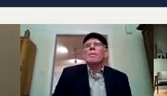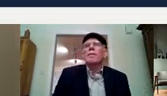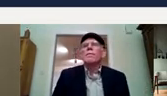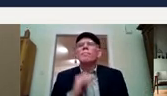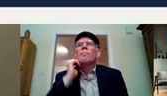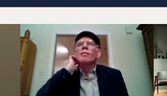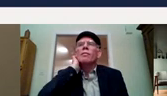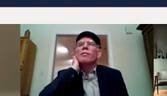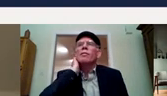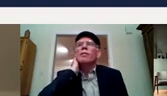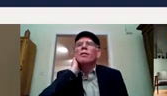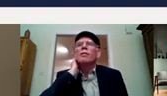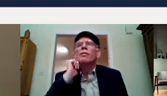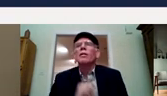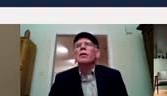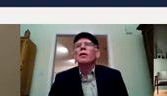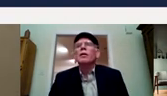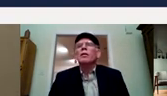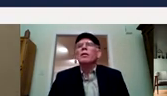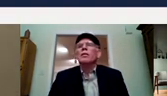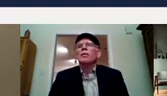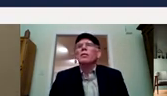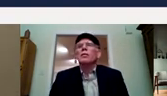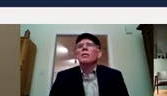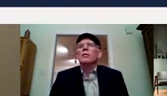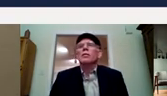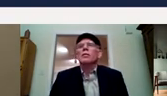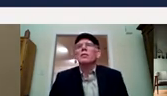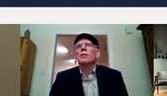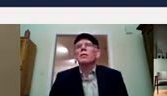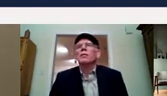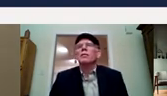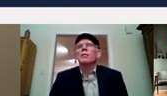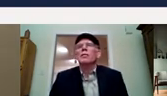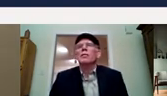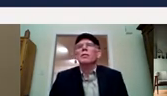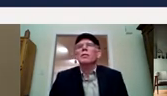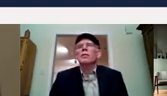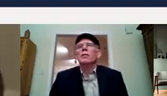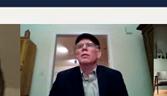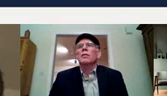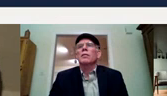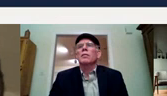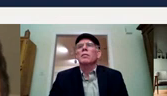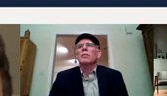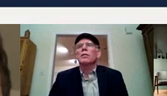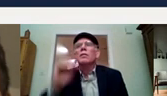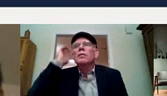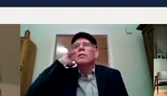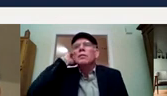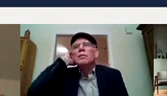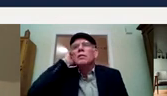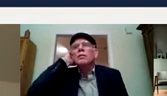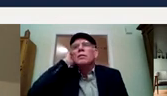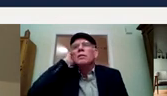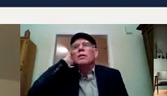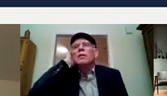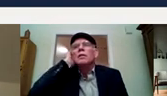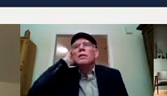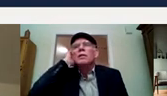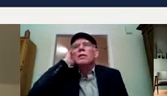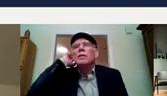overnight. It would take many years. It'll take a lot of planning. It'll take a whole zoning. But we're really excited and proud to be part of this process.